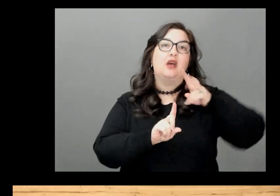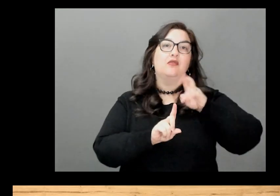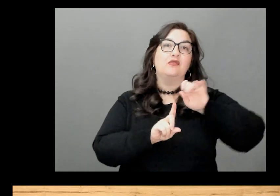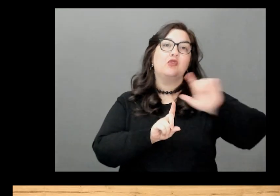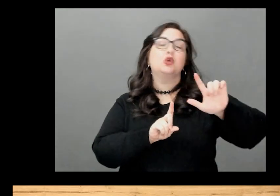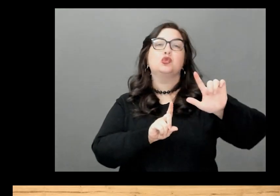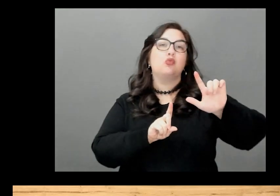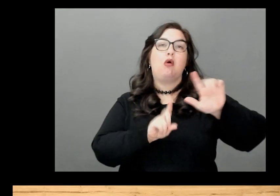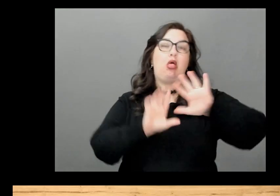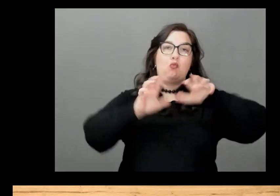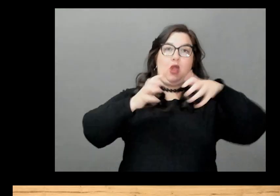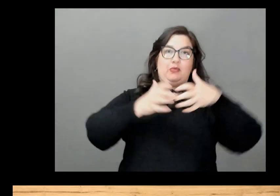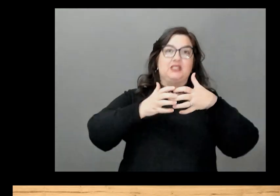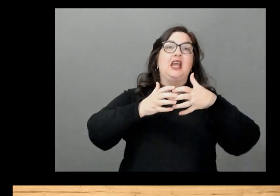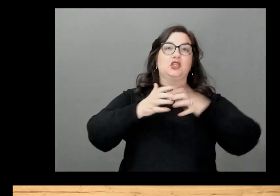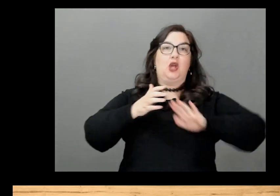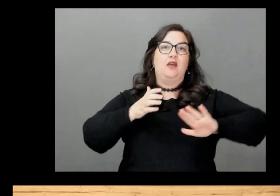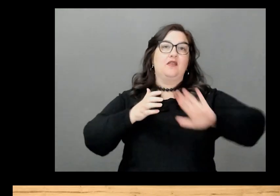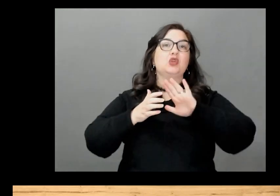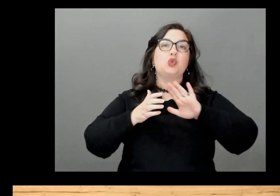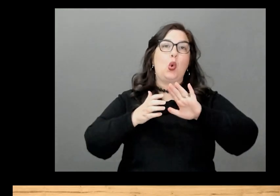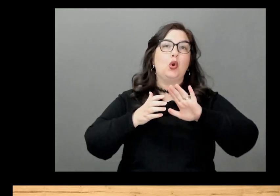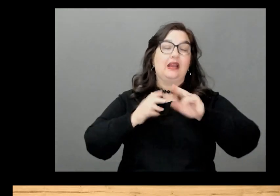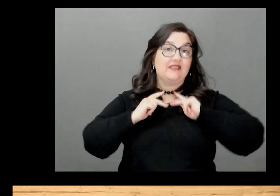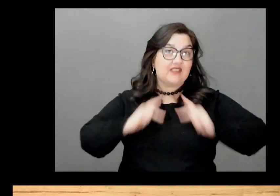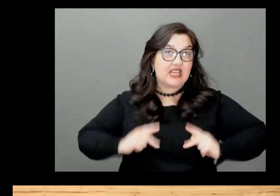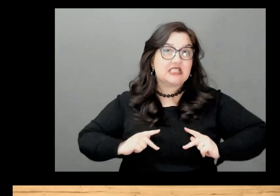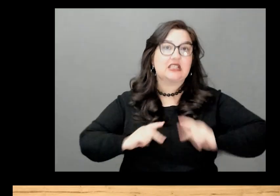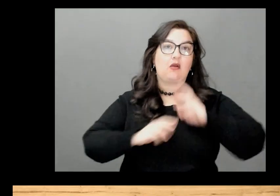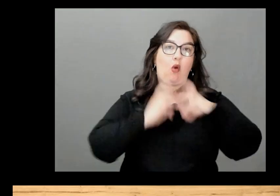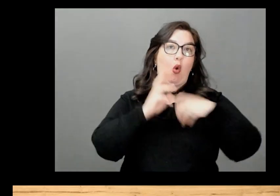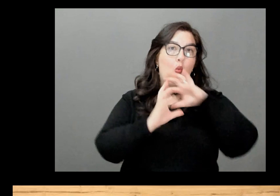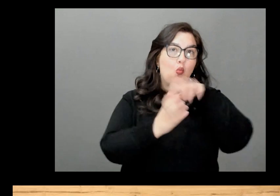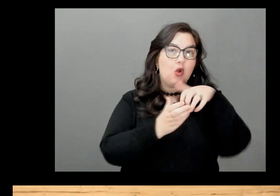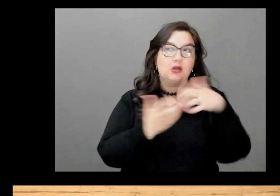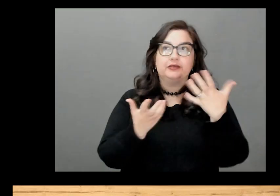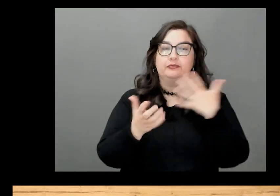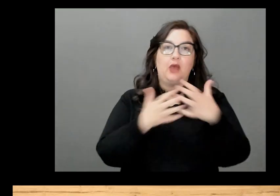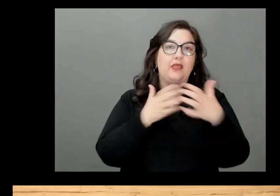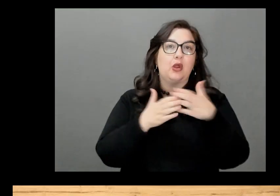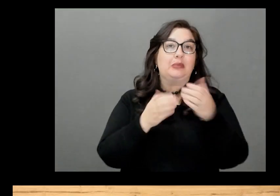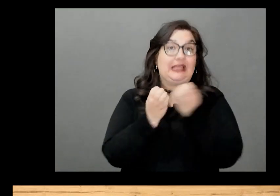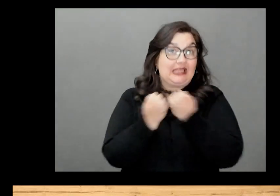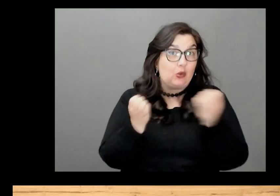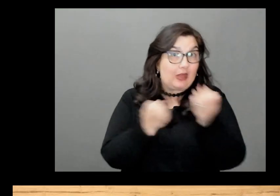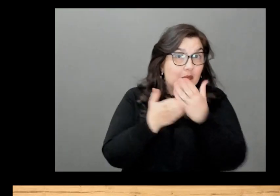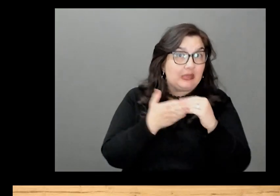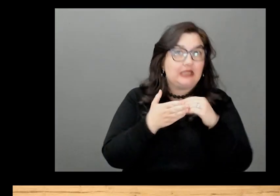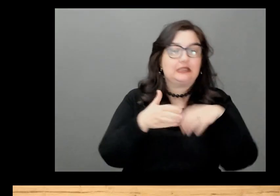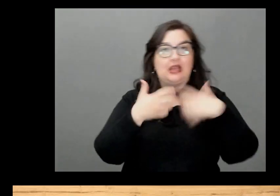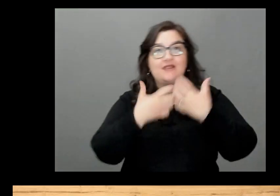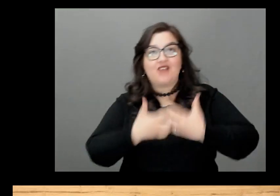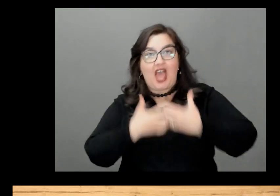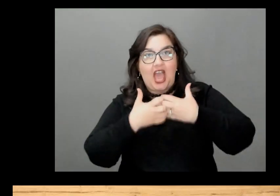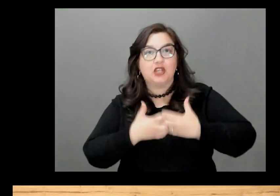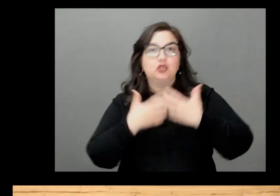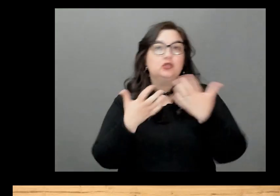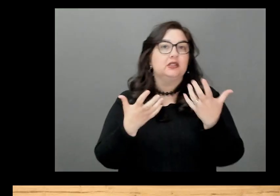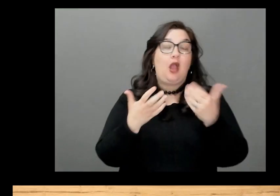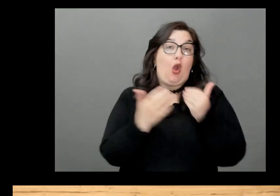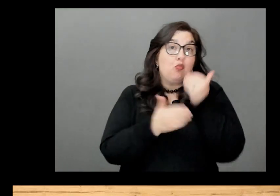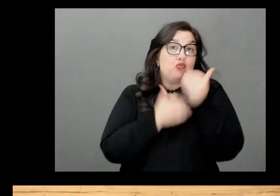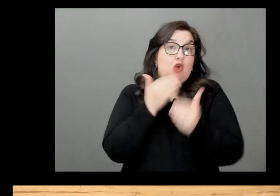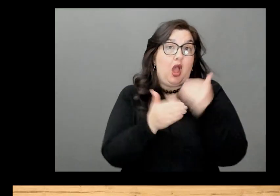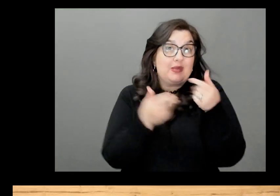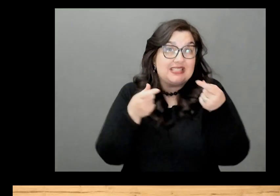physical world, and that could be a fulfillment center, a factory, a piece of equipment, processes that happen in a